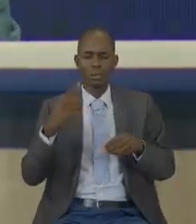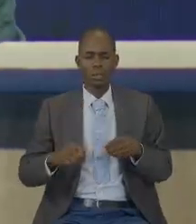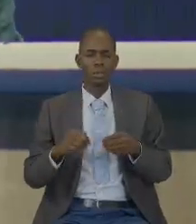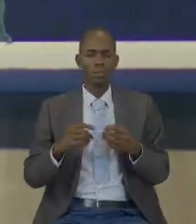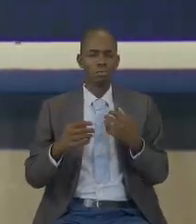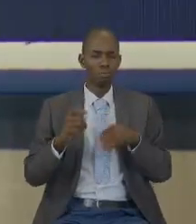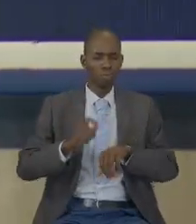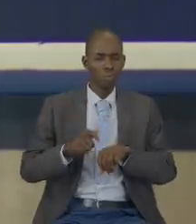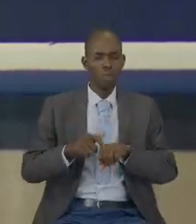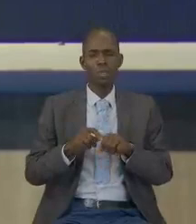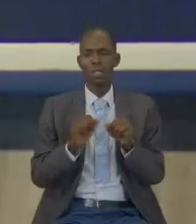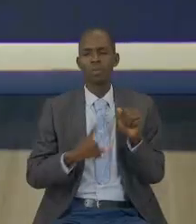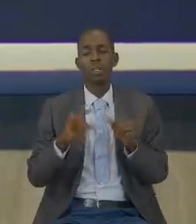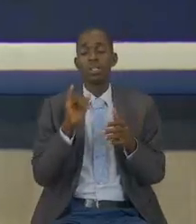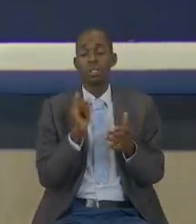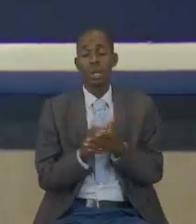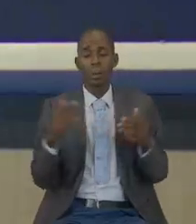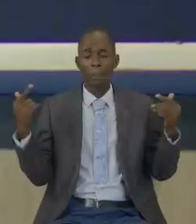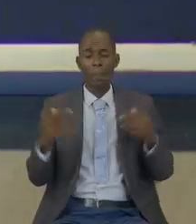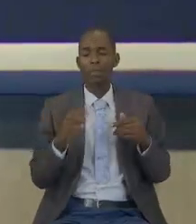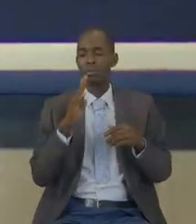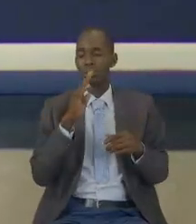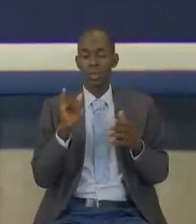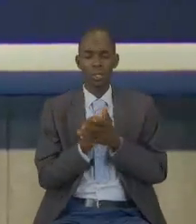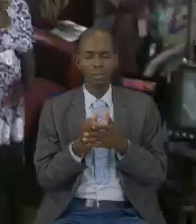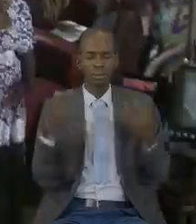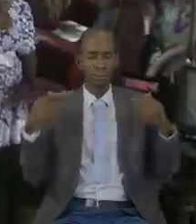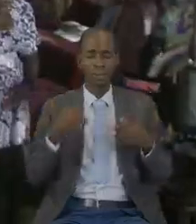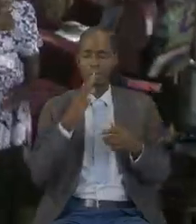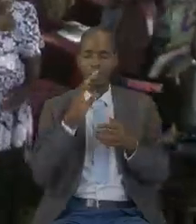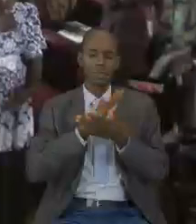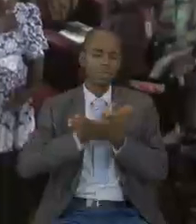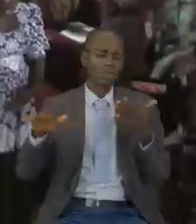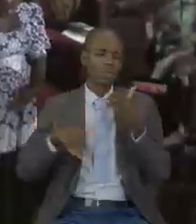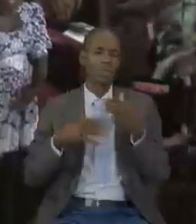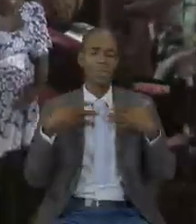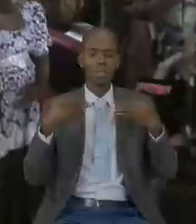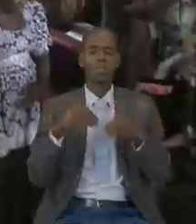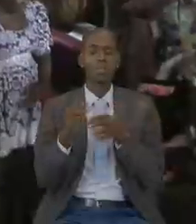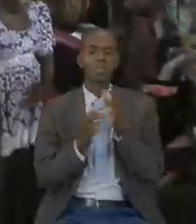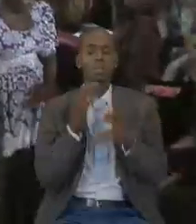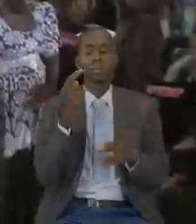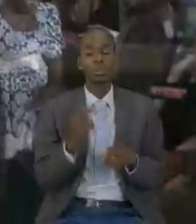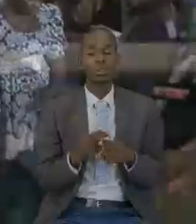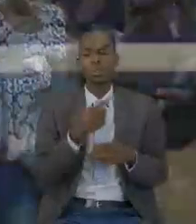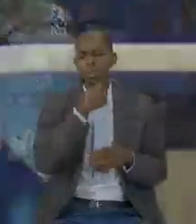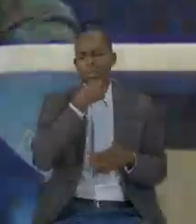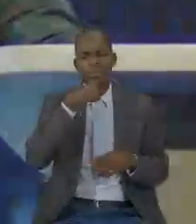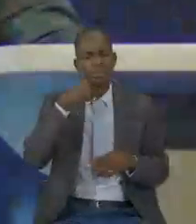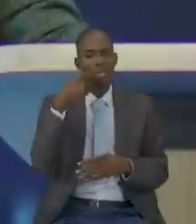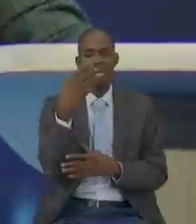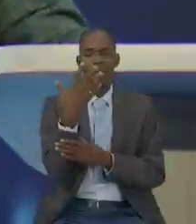that arthritis be healed in Jesus' name. With that